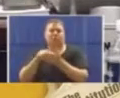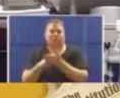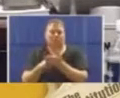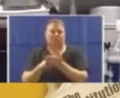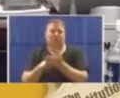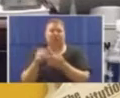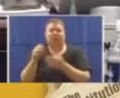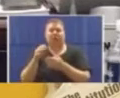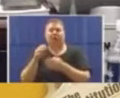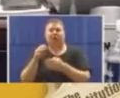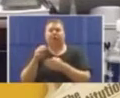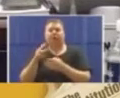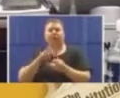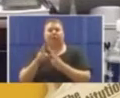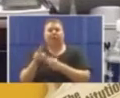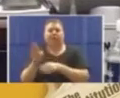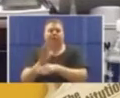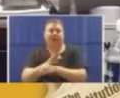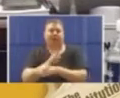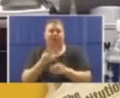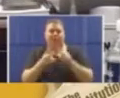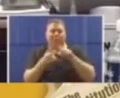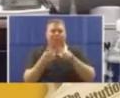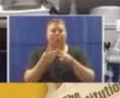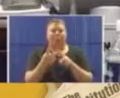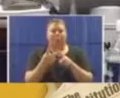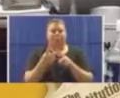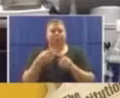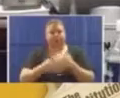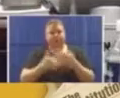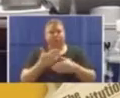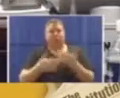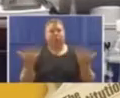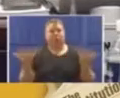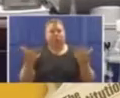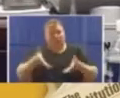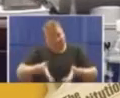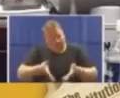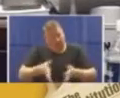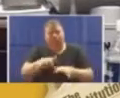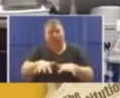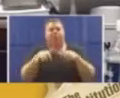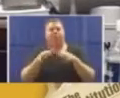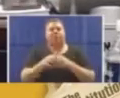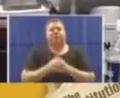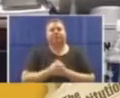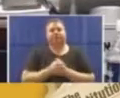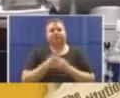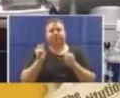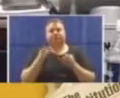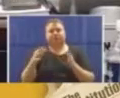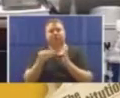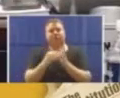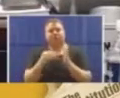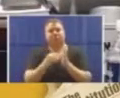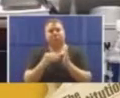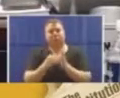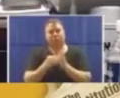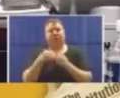Bill. Both bills are currently being processed in Parliament, and if enacted into law before the end of this